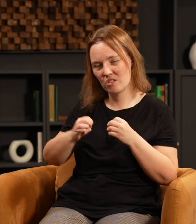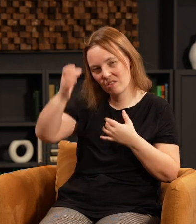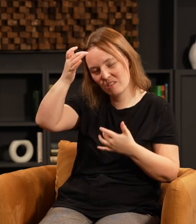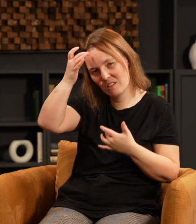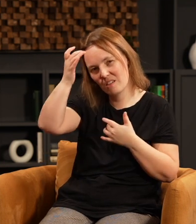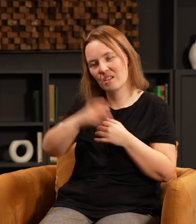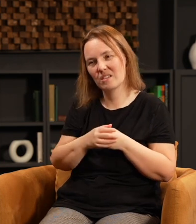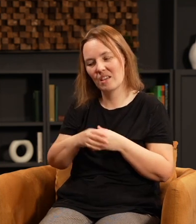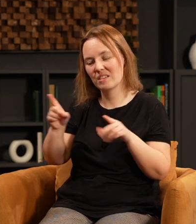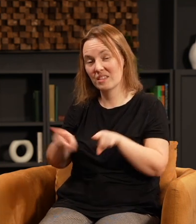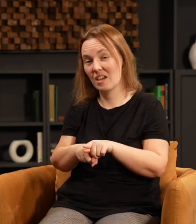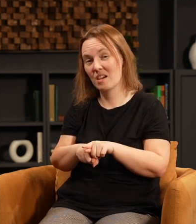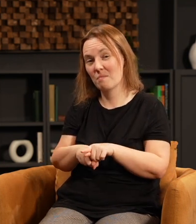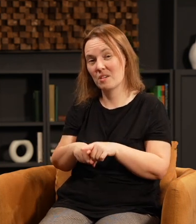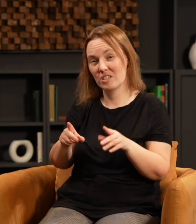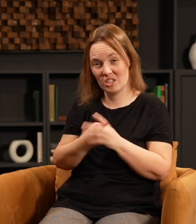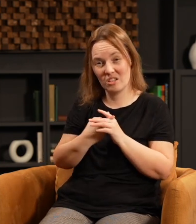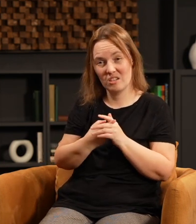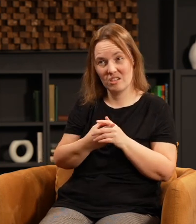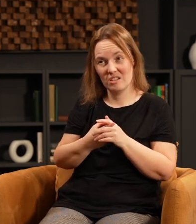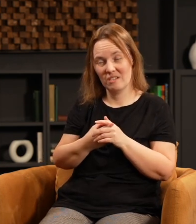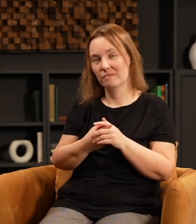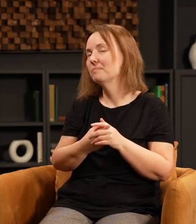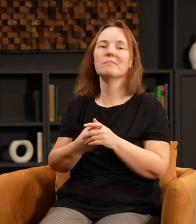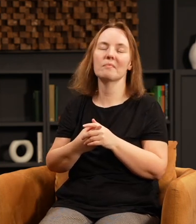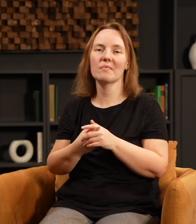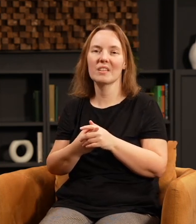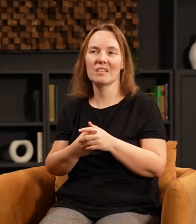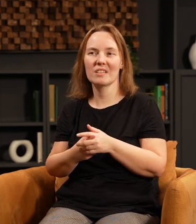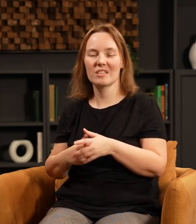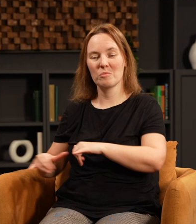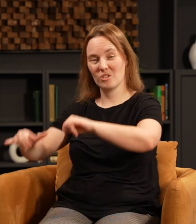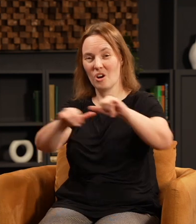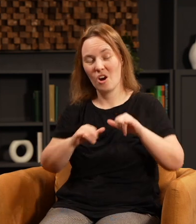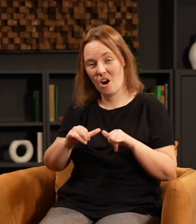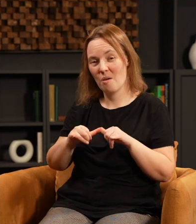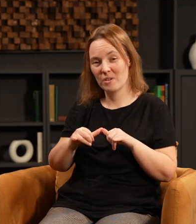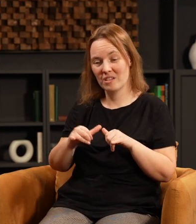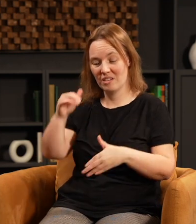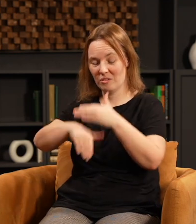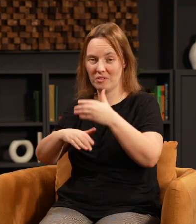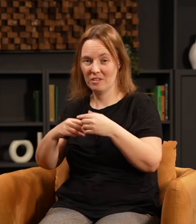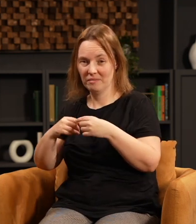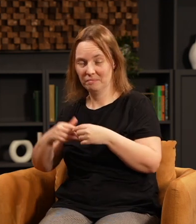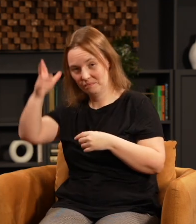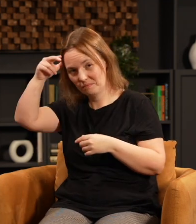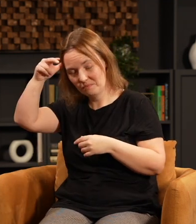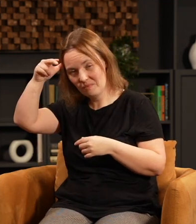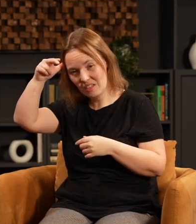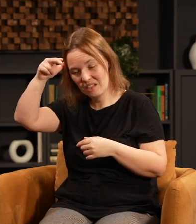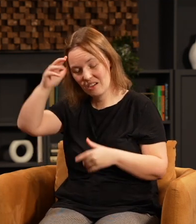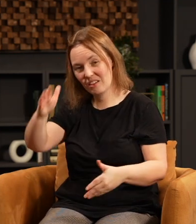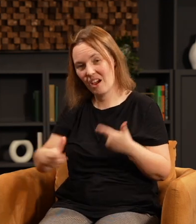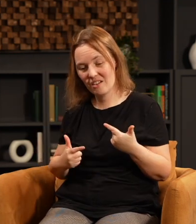origin. So what that means is that it's not a coincidence that the most common entry point of the demonic in our lives is through